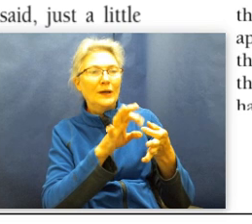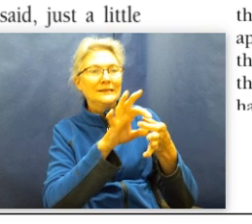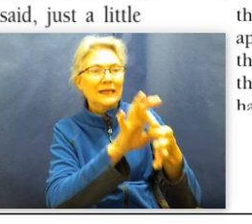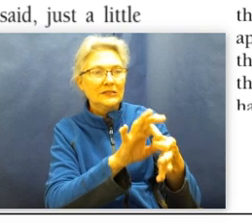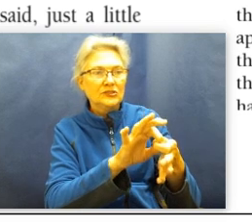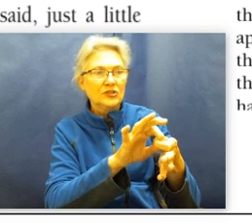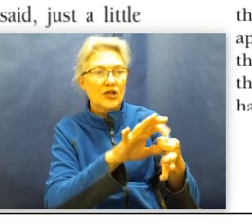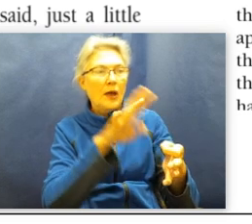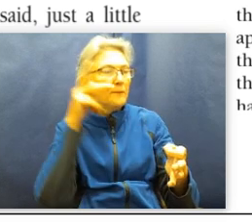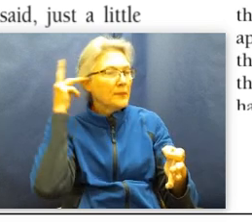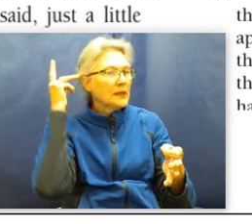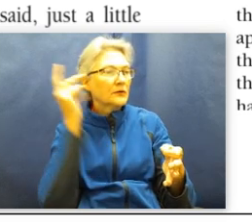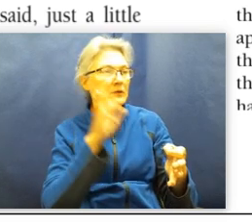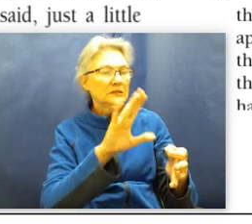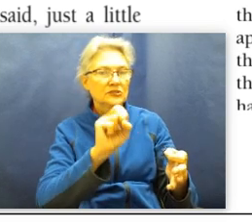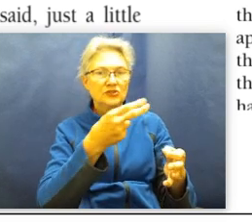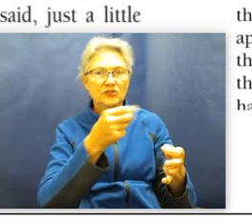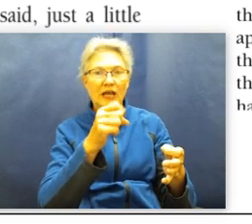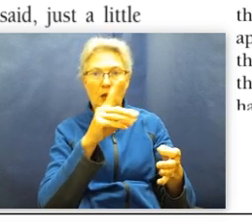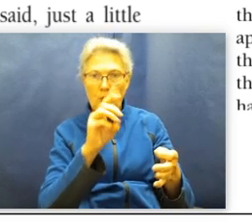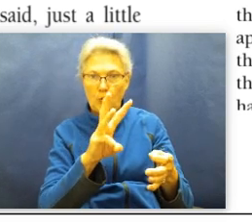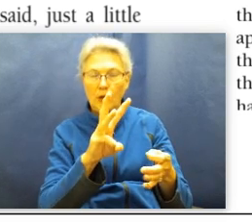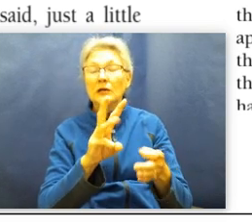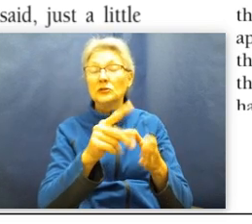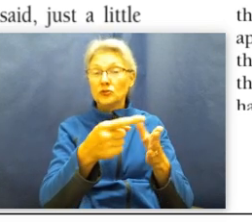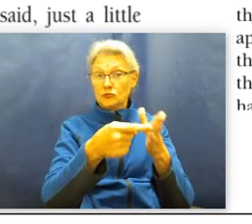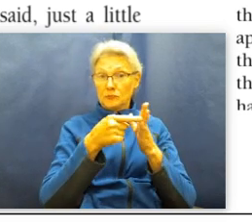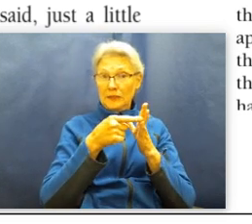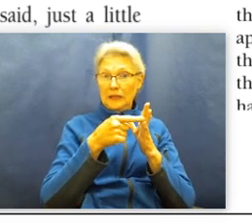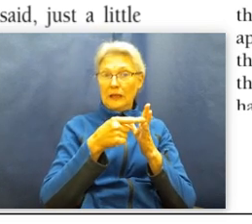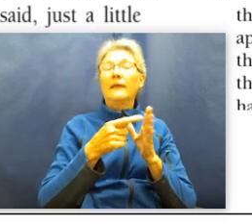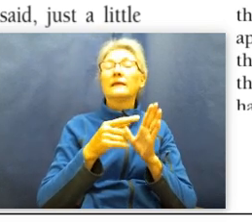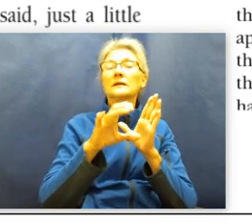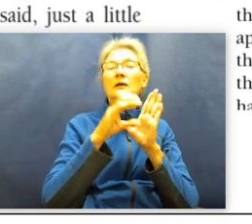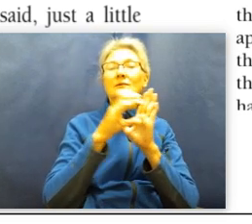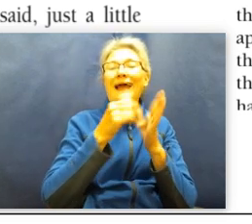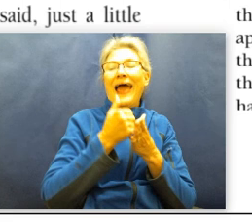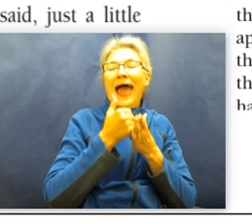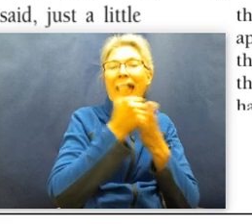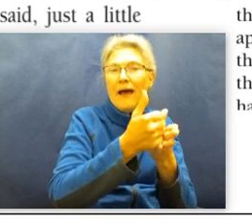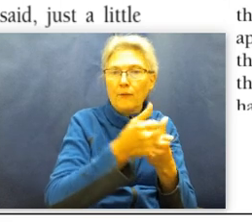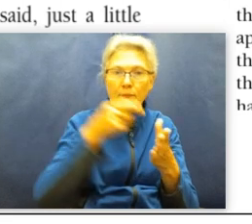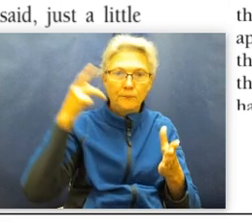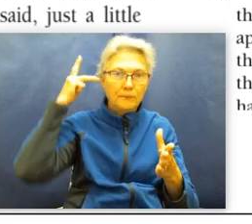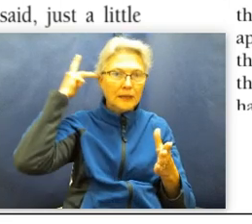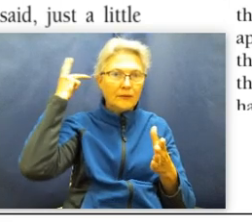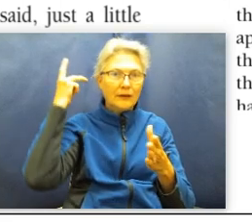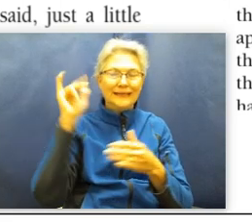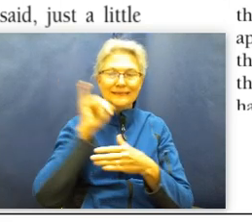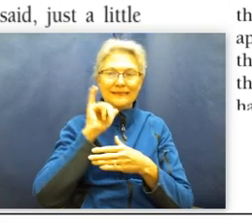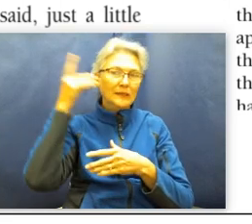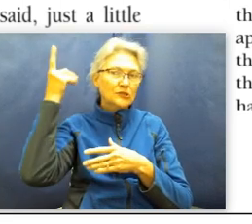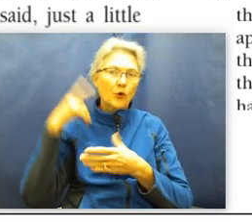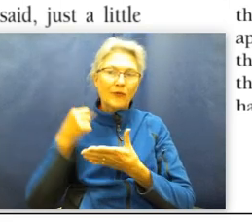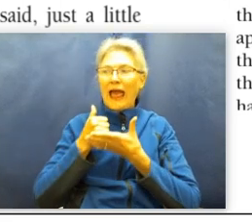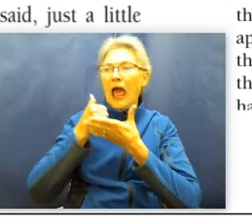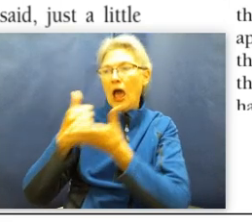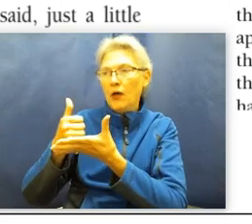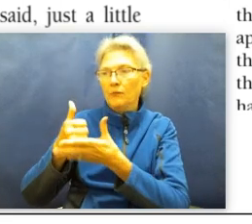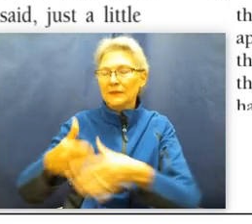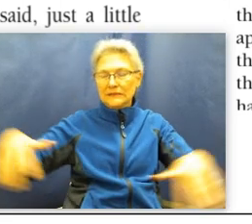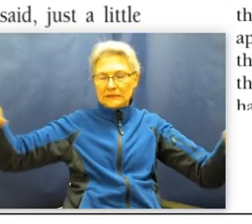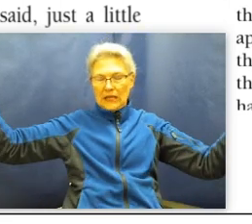that a character helped Peter in this situation, as well as we know that Dorothy helped Scarecrow in his